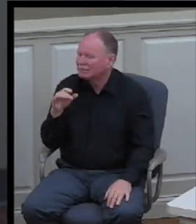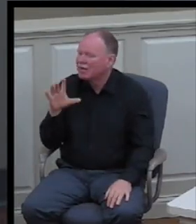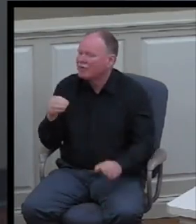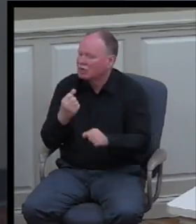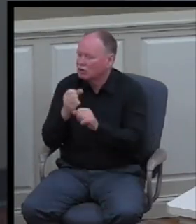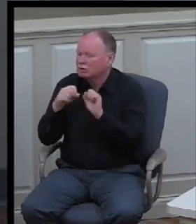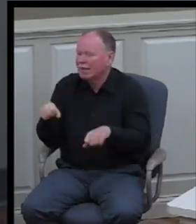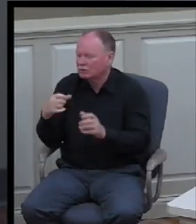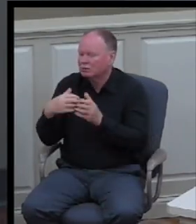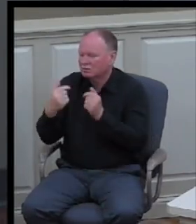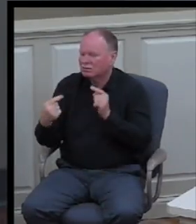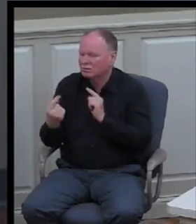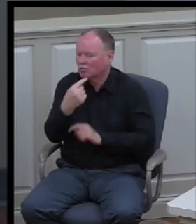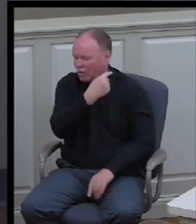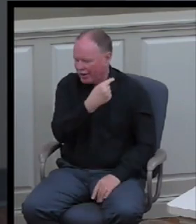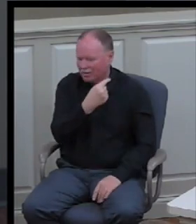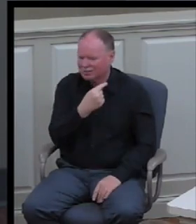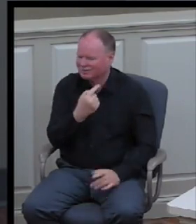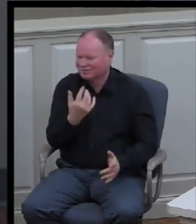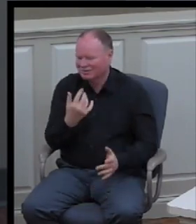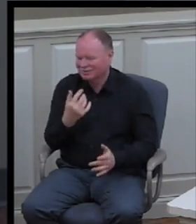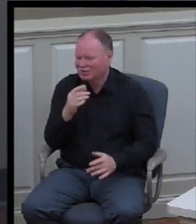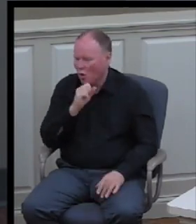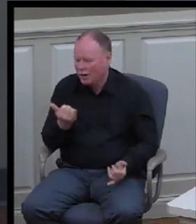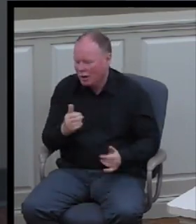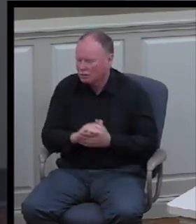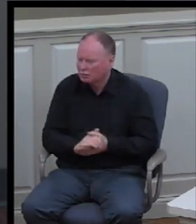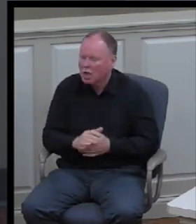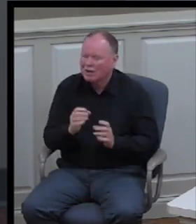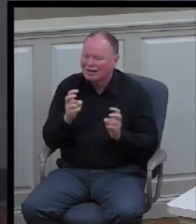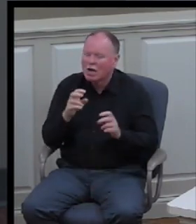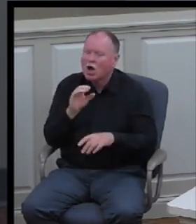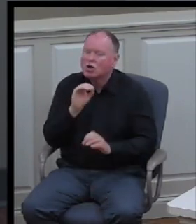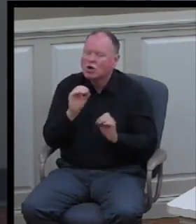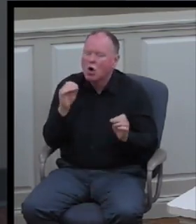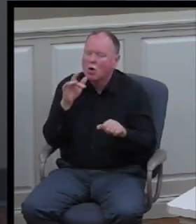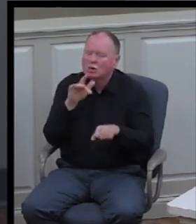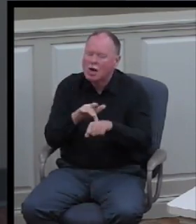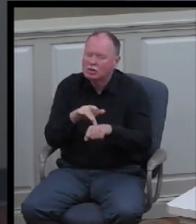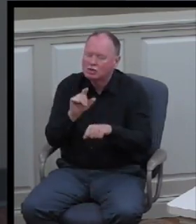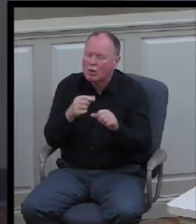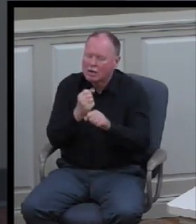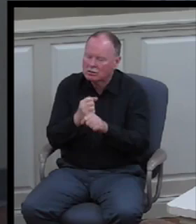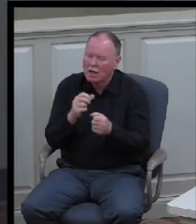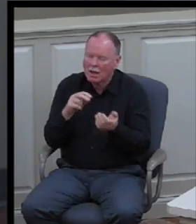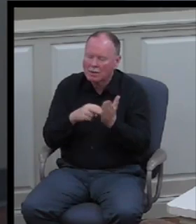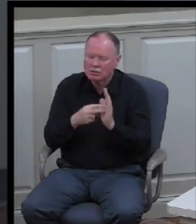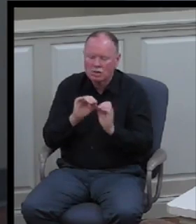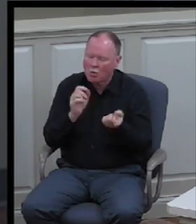its use. No touch, 20-year no touch means that you don't have to do any major renovations or changes to the